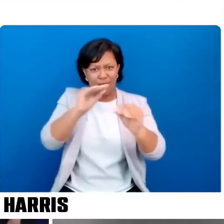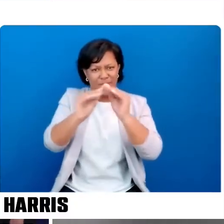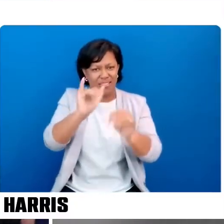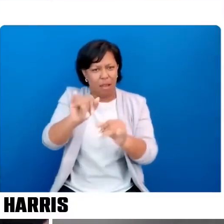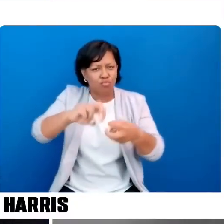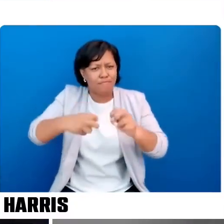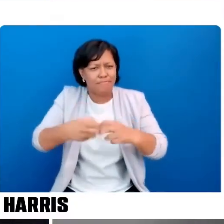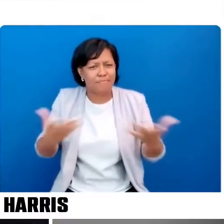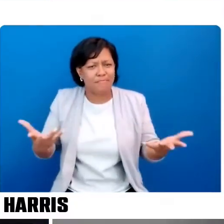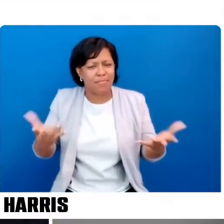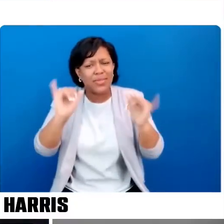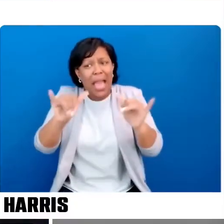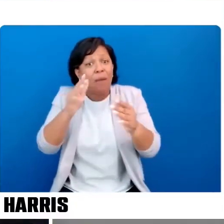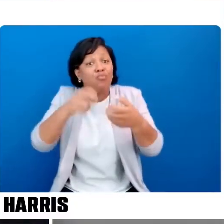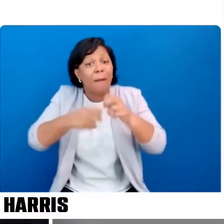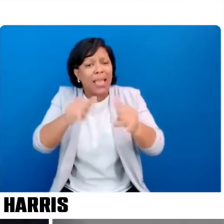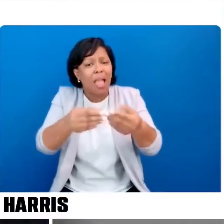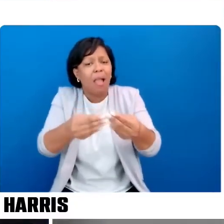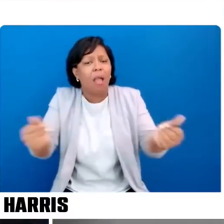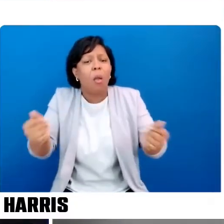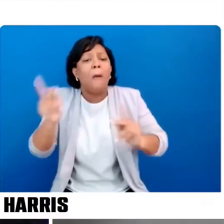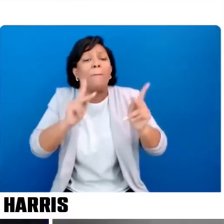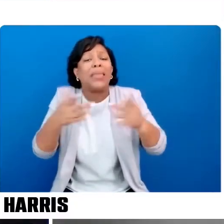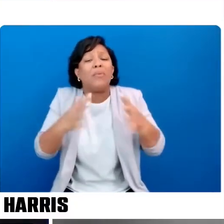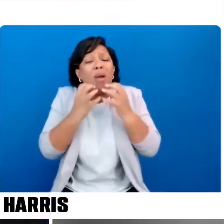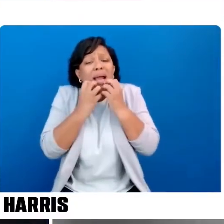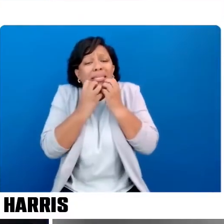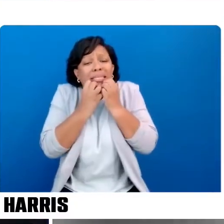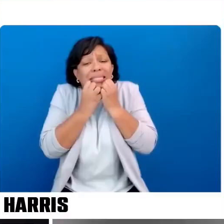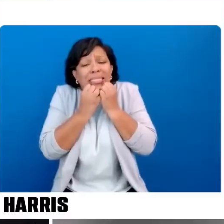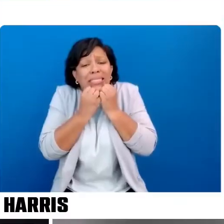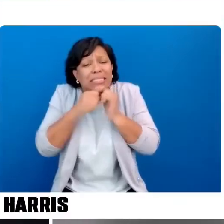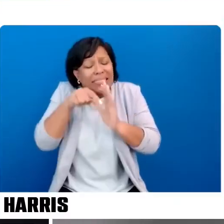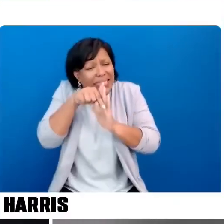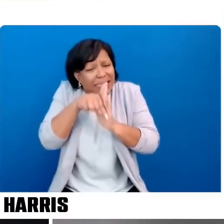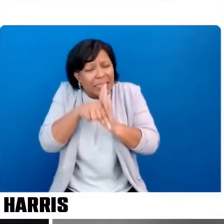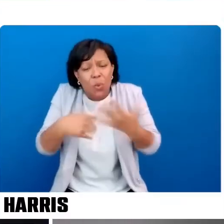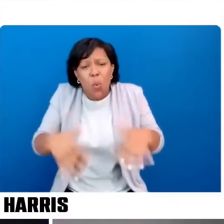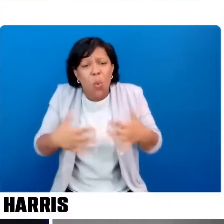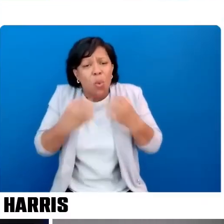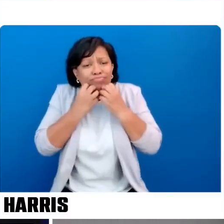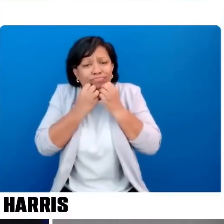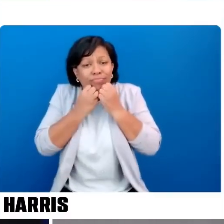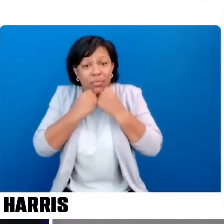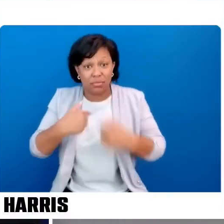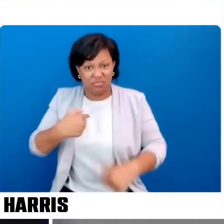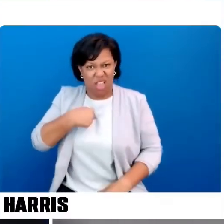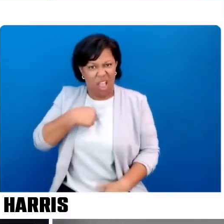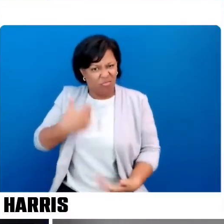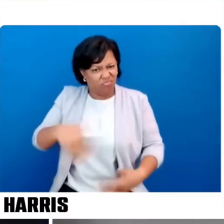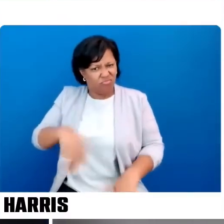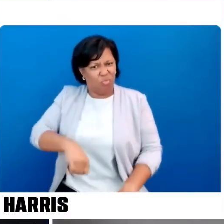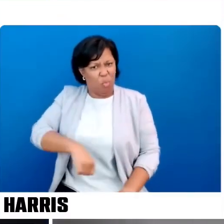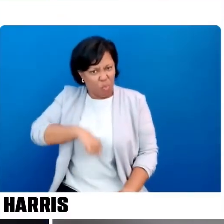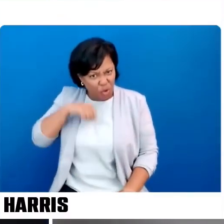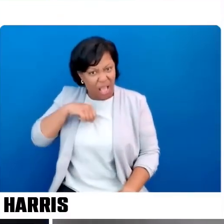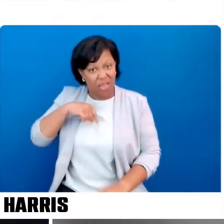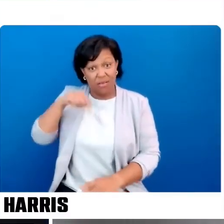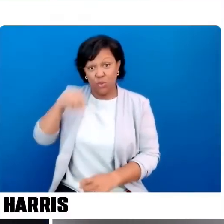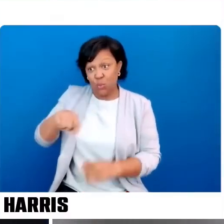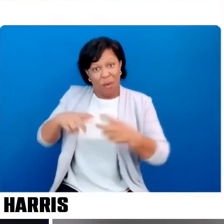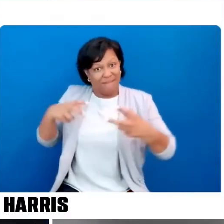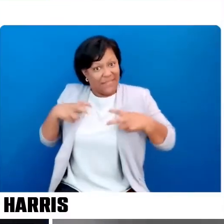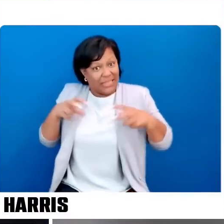that as vice president over the last 4 years, we have invested $1 trillion in a clean energy economy, while we have